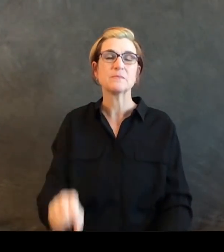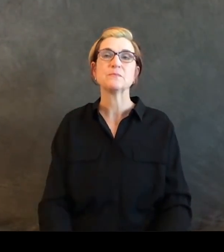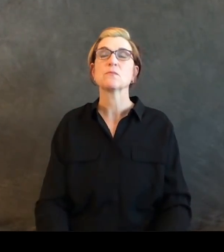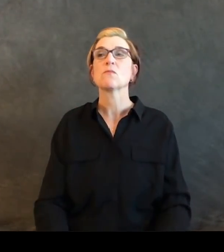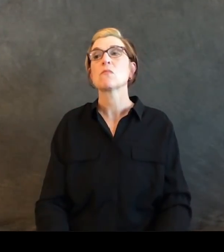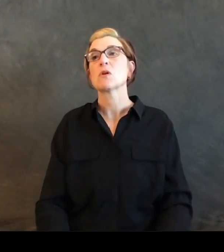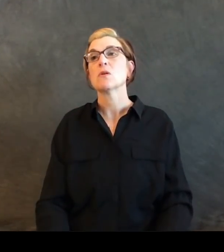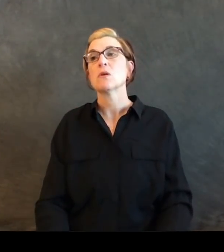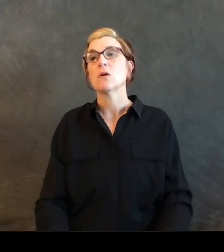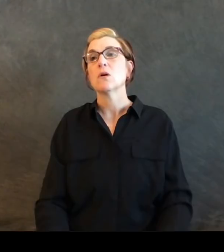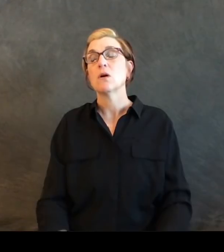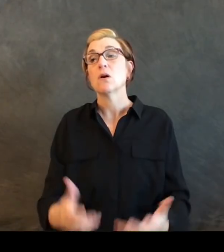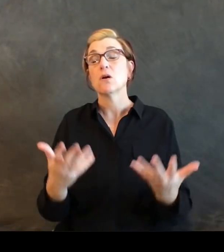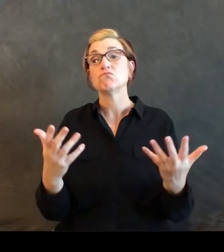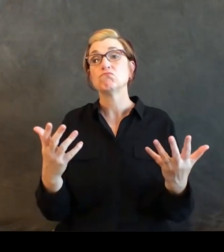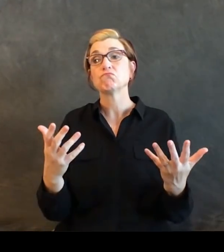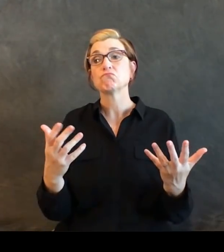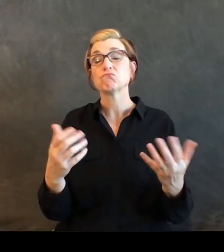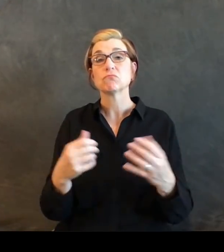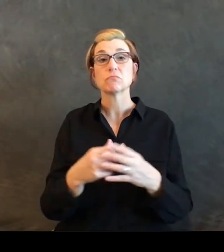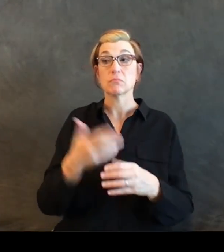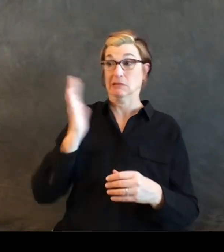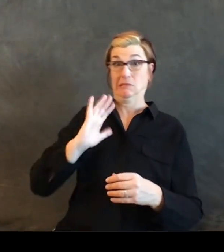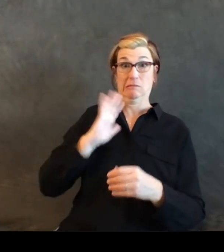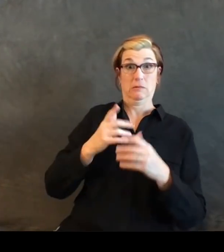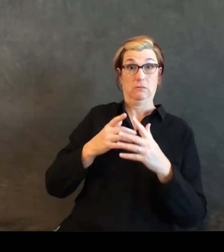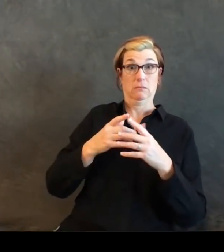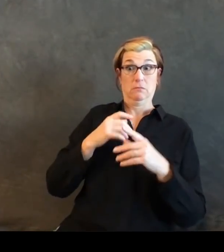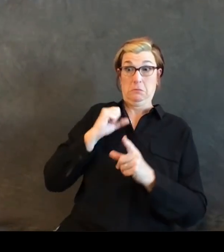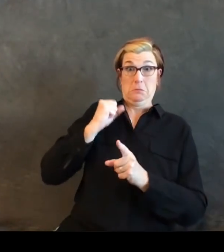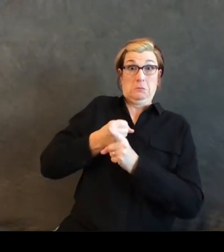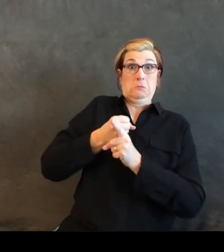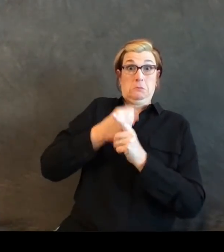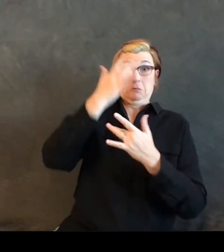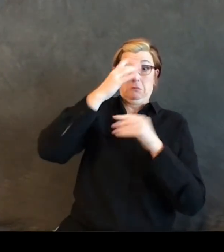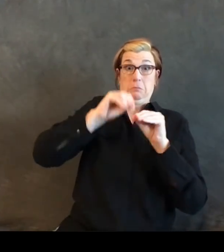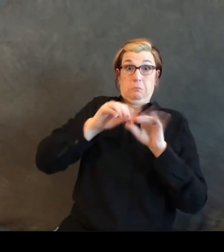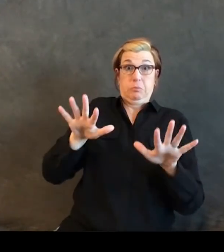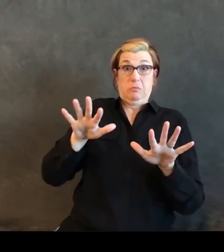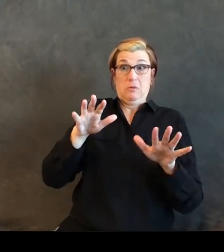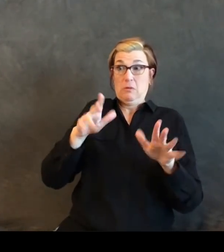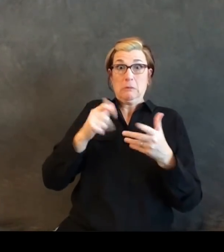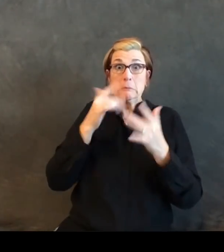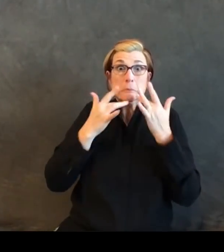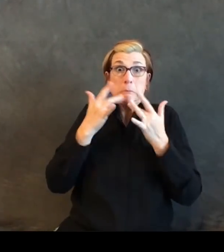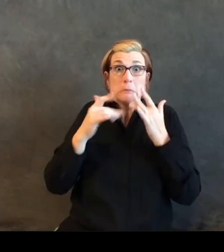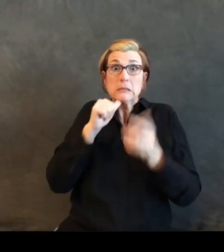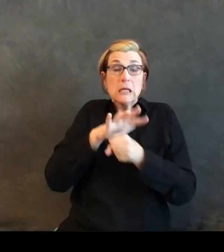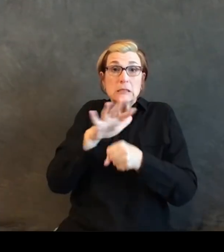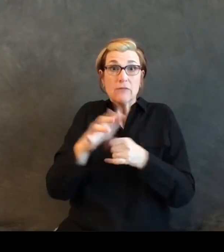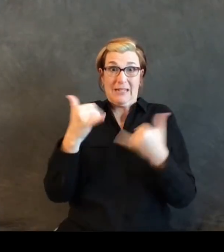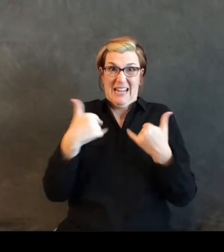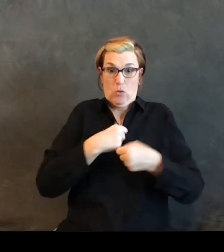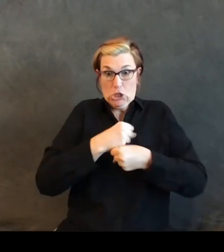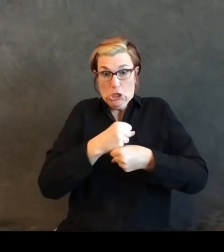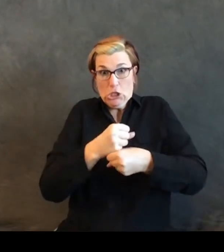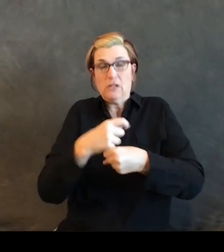very little product when we came. We built it up, and we give it away as fast as we can to the different